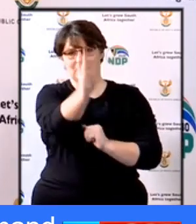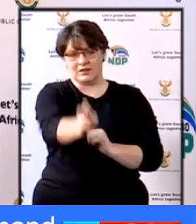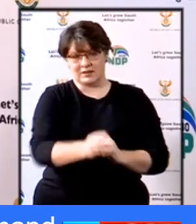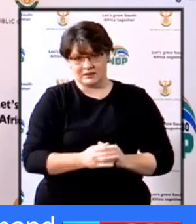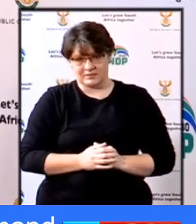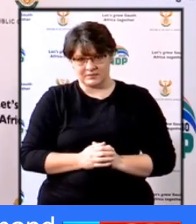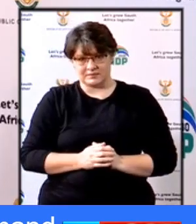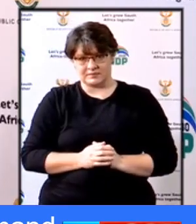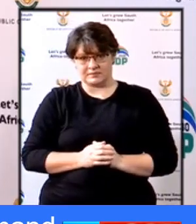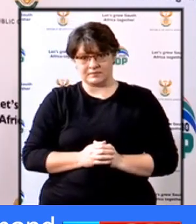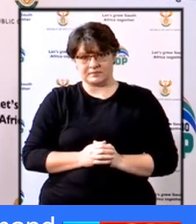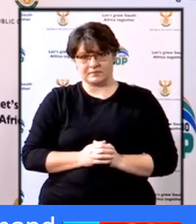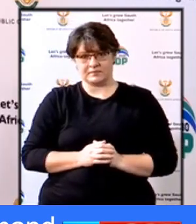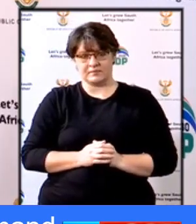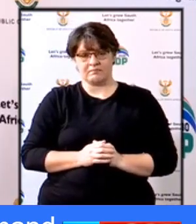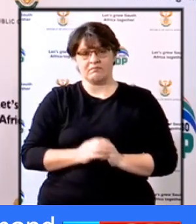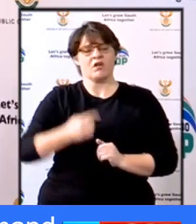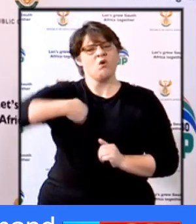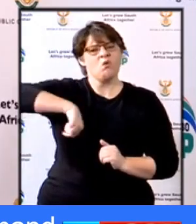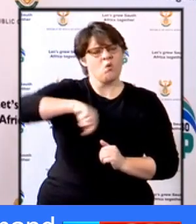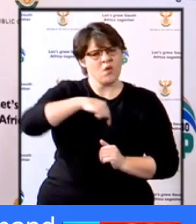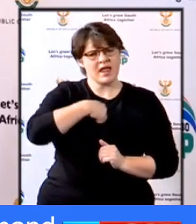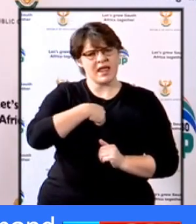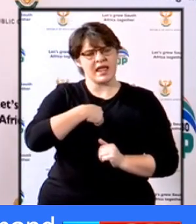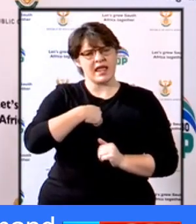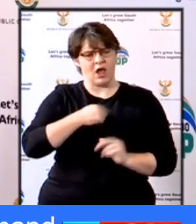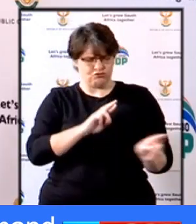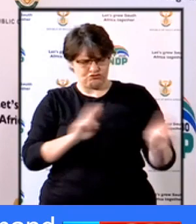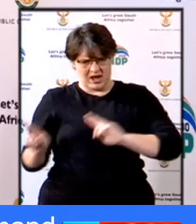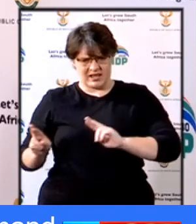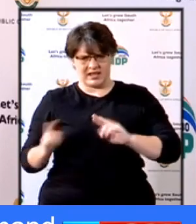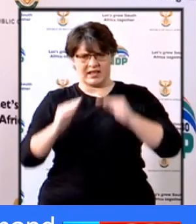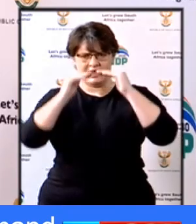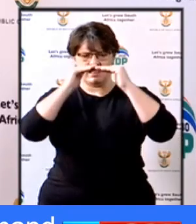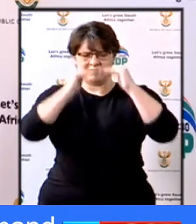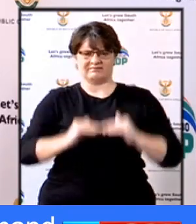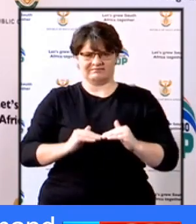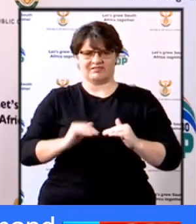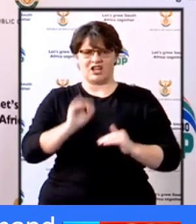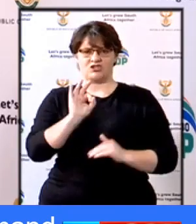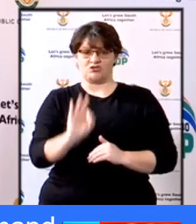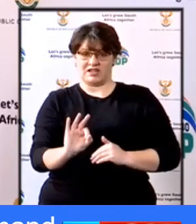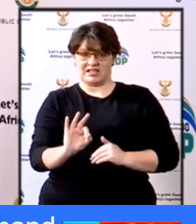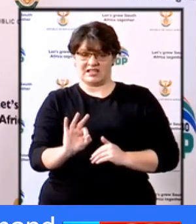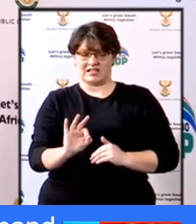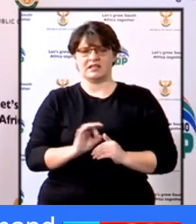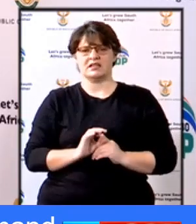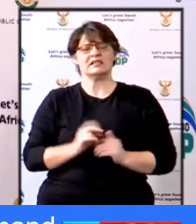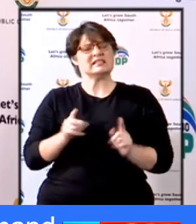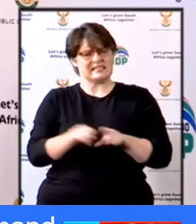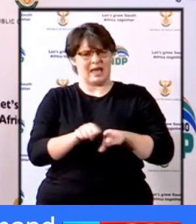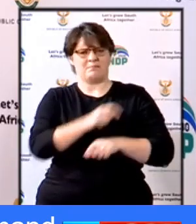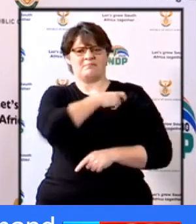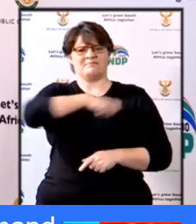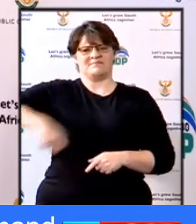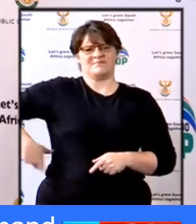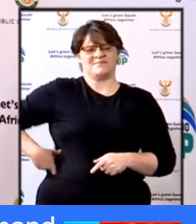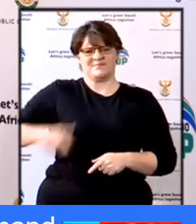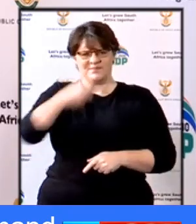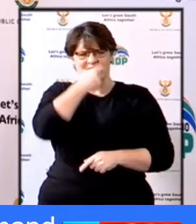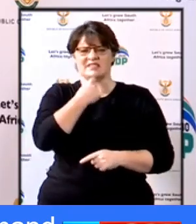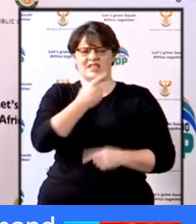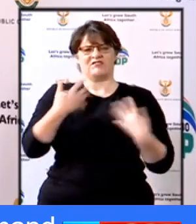As we migrate the country into alert level 3, as announced by the President, with